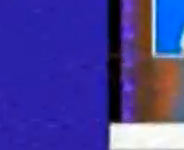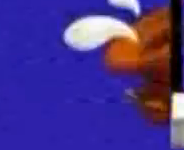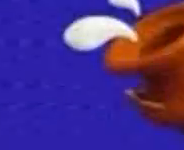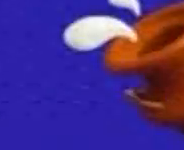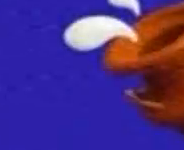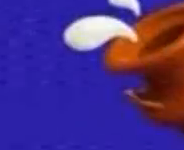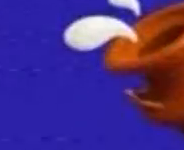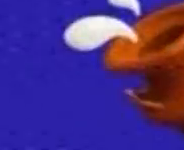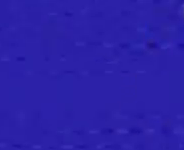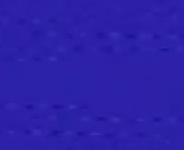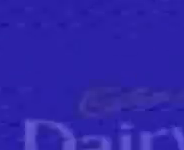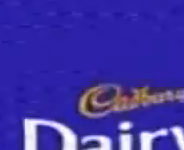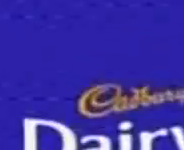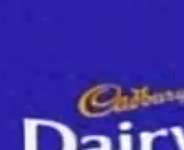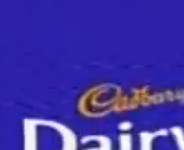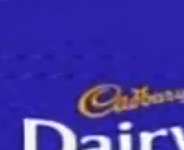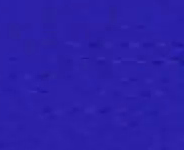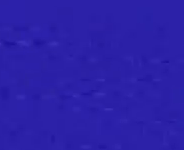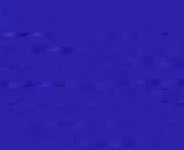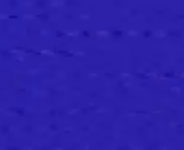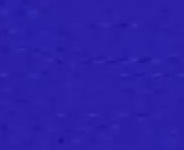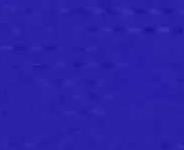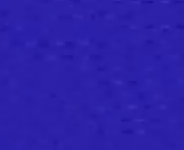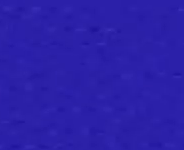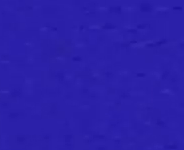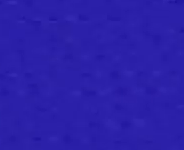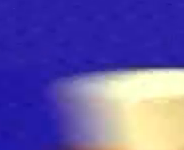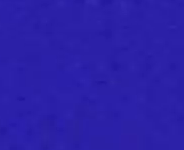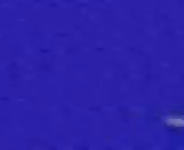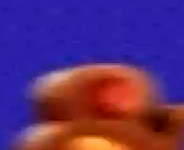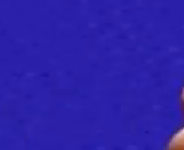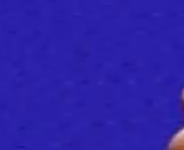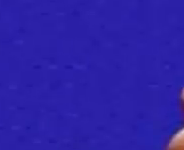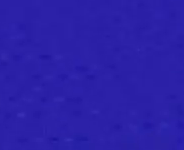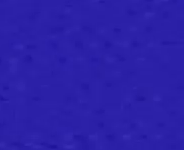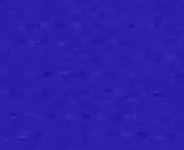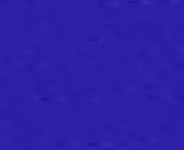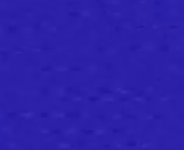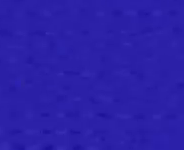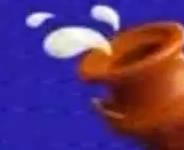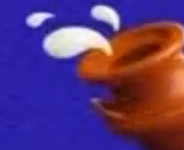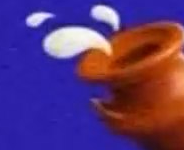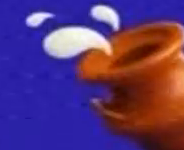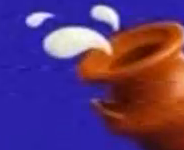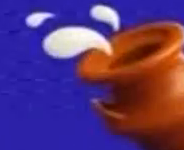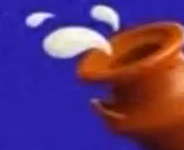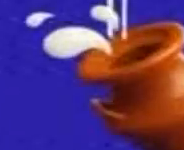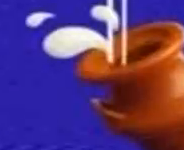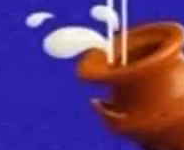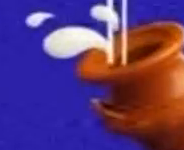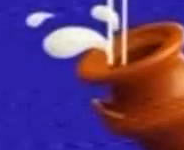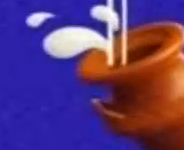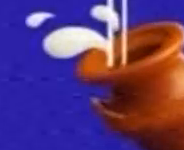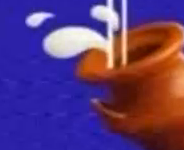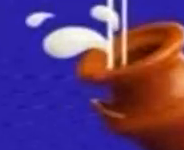kwanza. You don't arrive before you start your journey. Yes. Yeah. You don't talk about a guy being